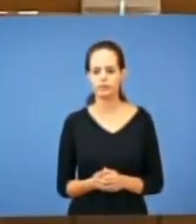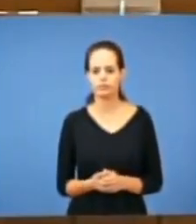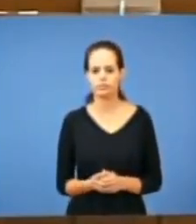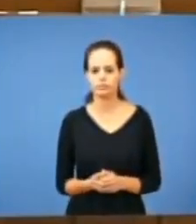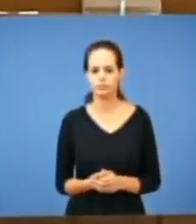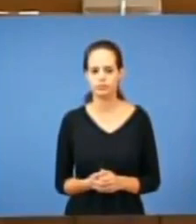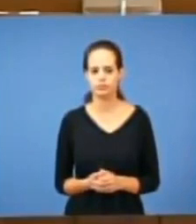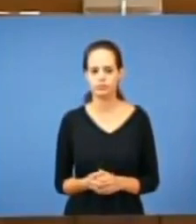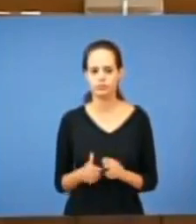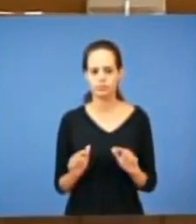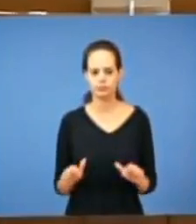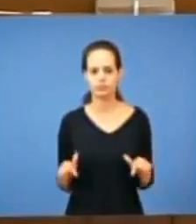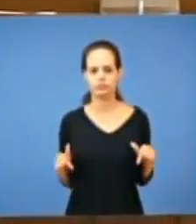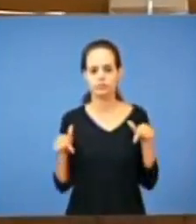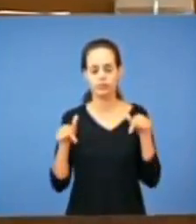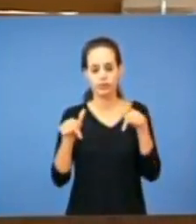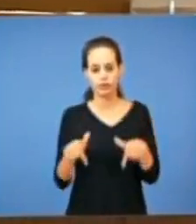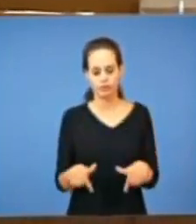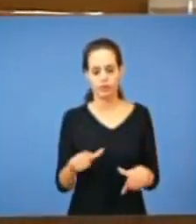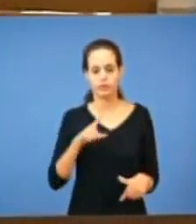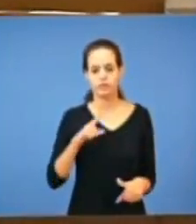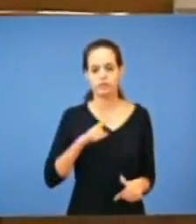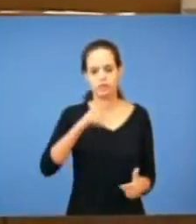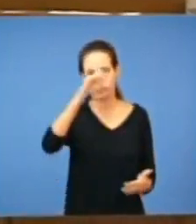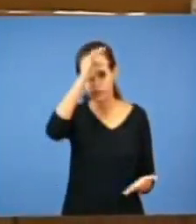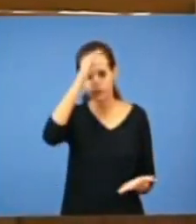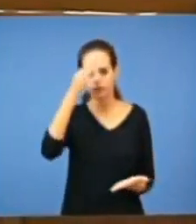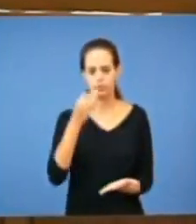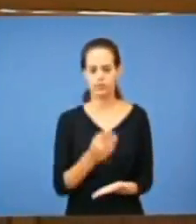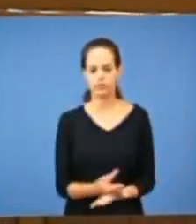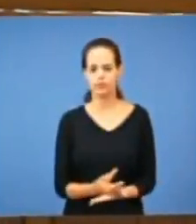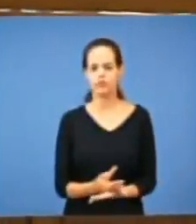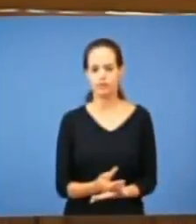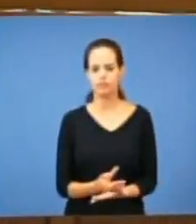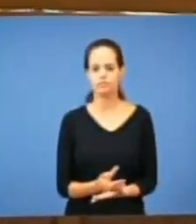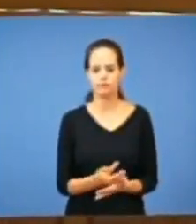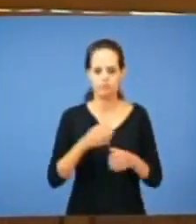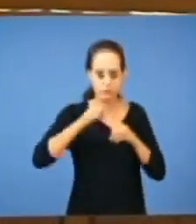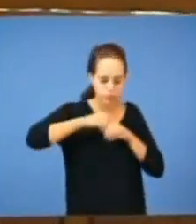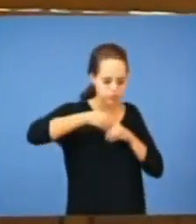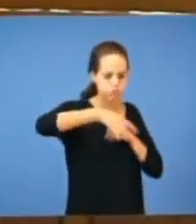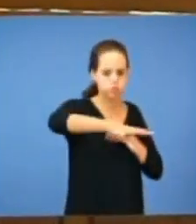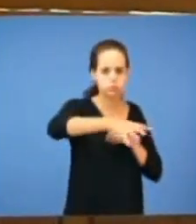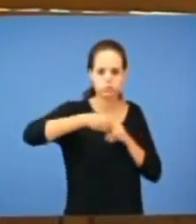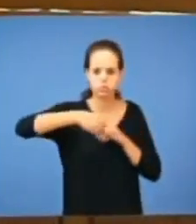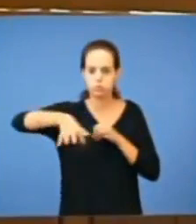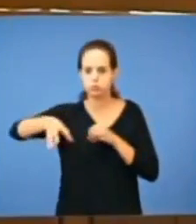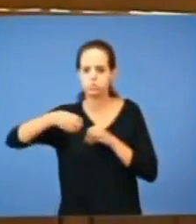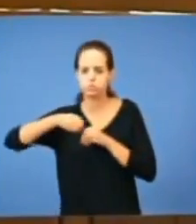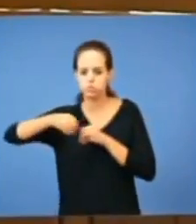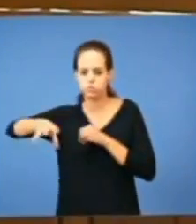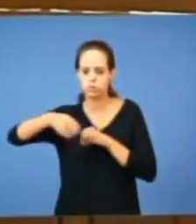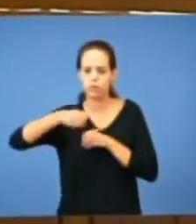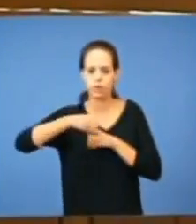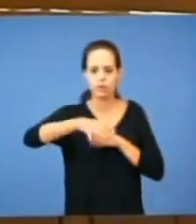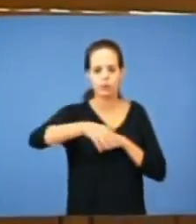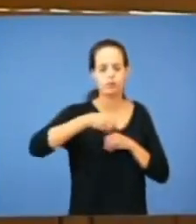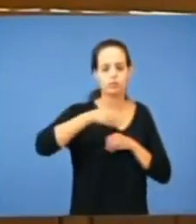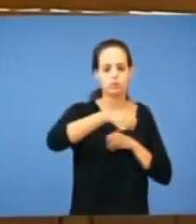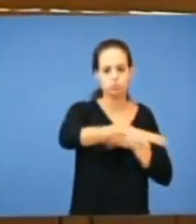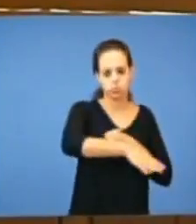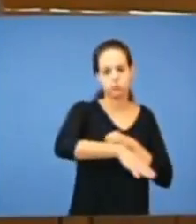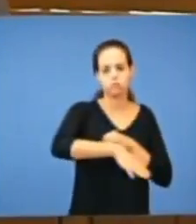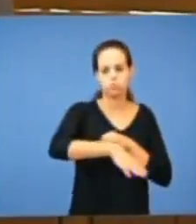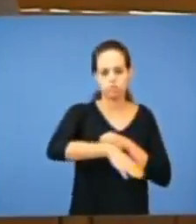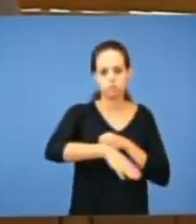people. But we need to understand what the relation to the Lord are. So now, the church reveals what light